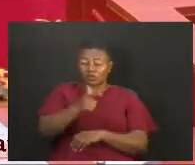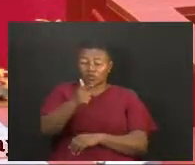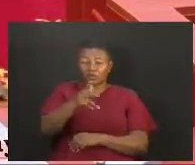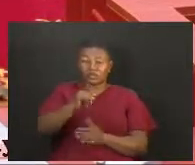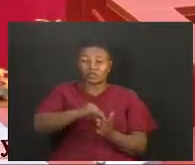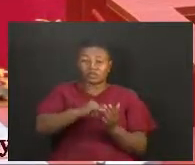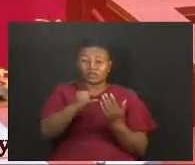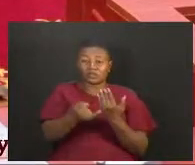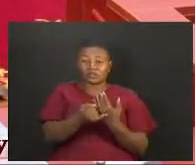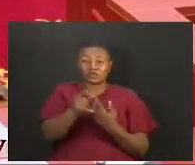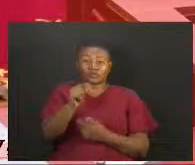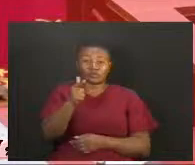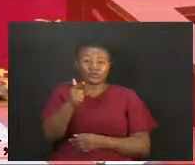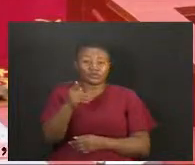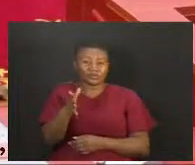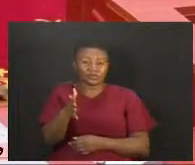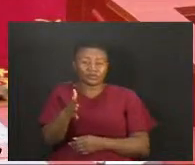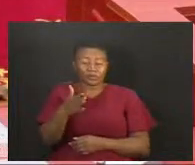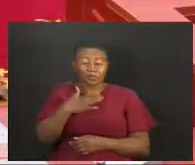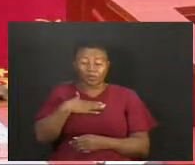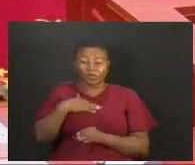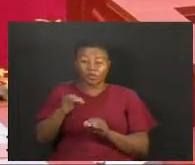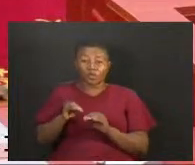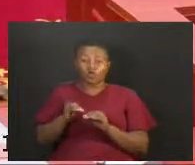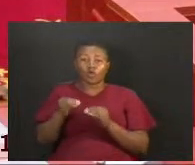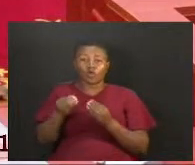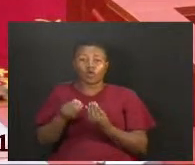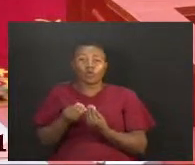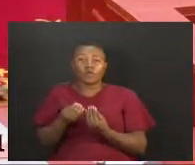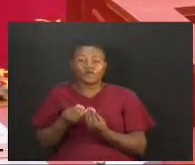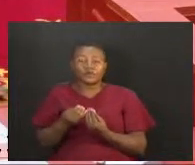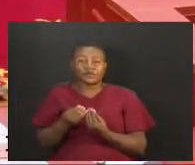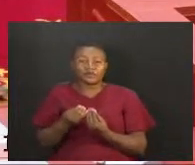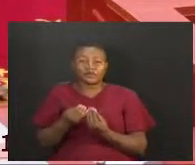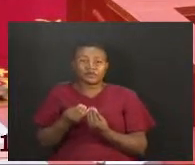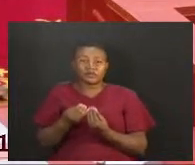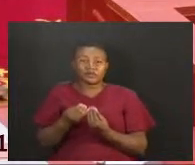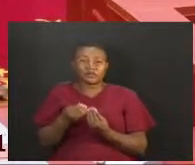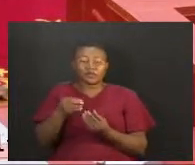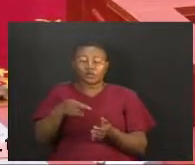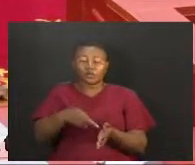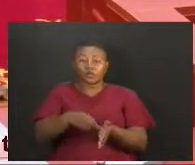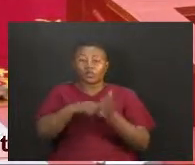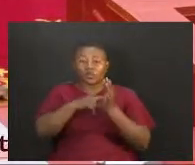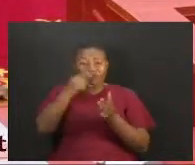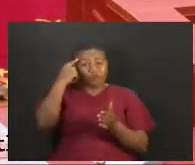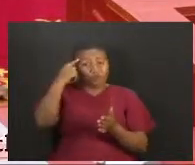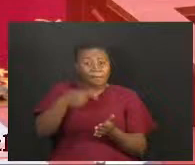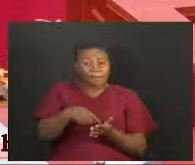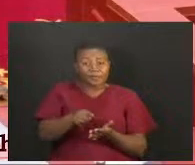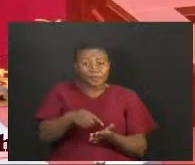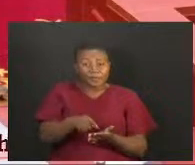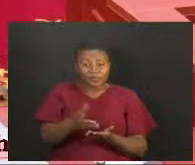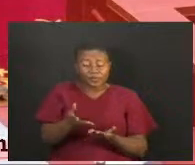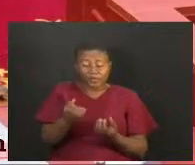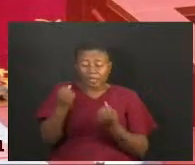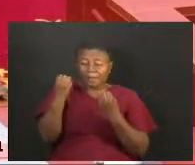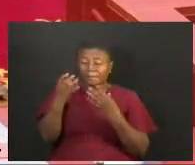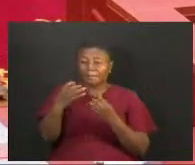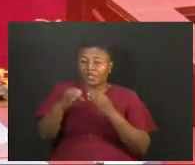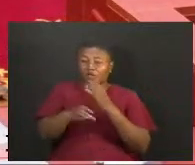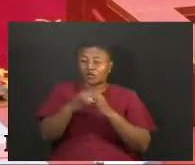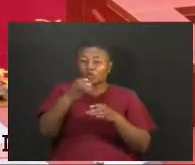January 2025, my office was inundated with requests for payment from many contractors